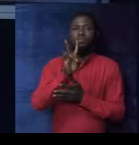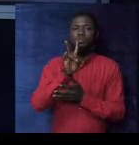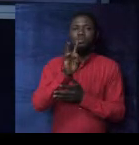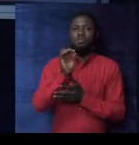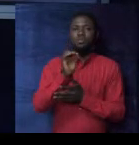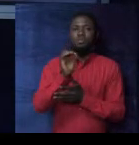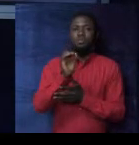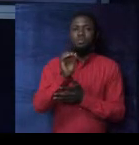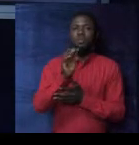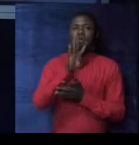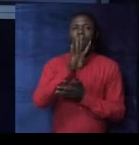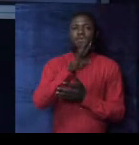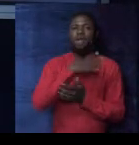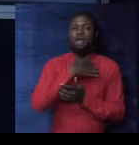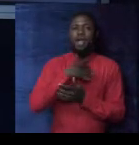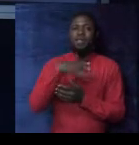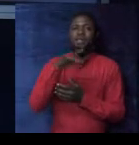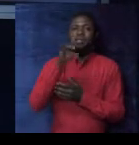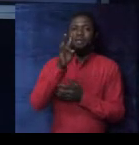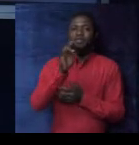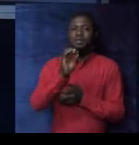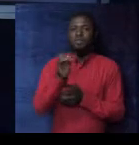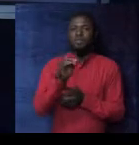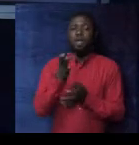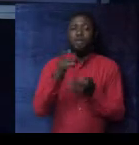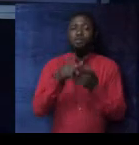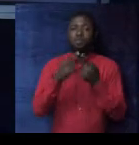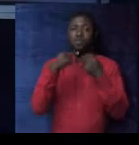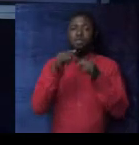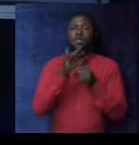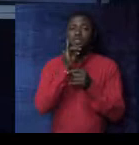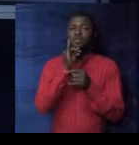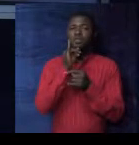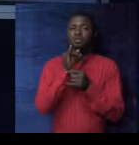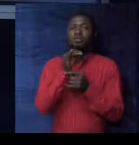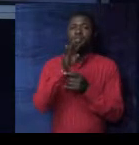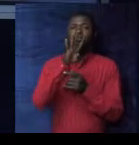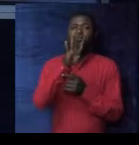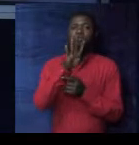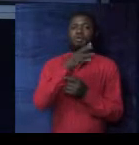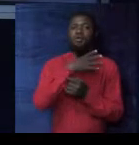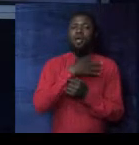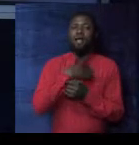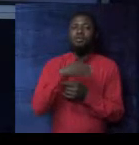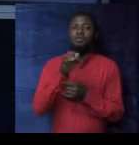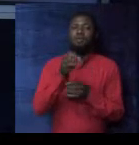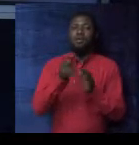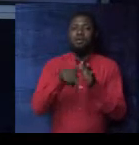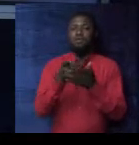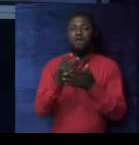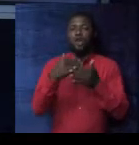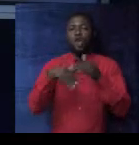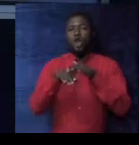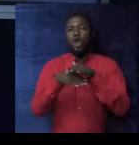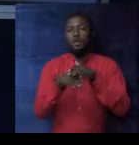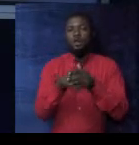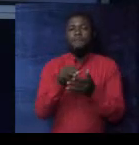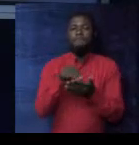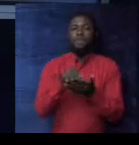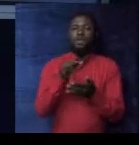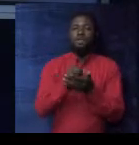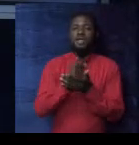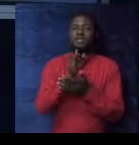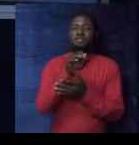5, 6, 7. So that's 4 and 7 zeros. But if I want to pronounce this number, I see that 4 and 0 falls under million. That is